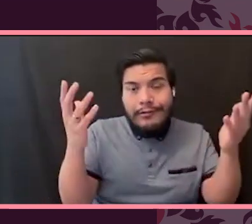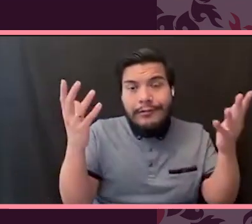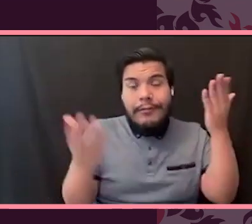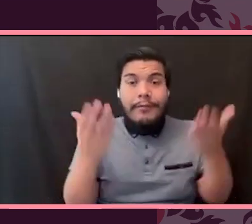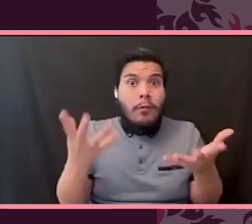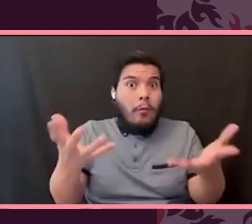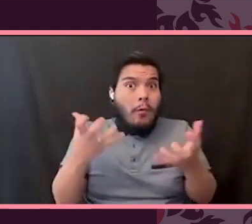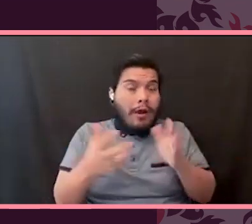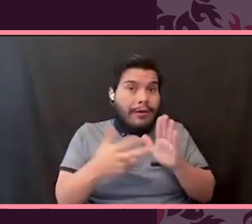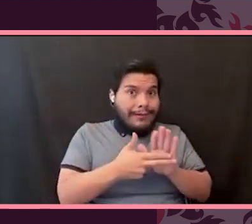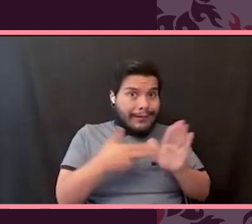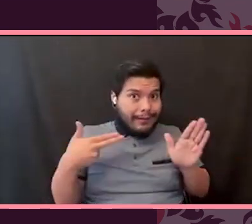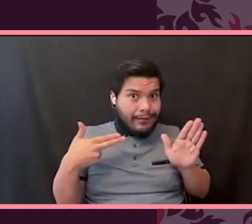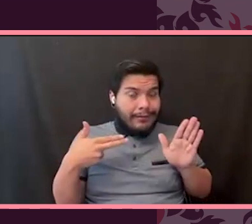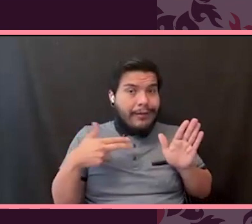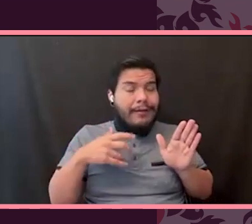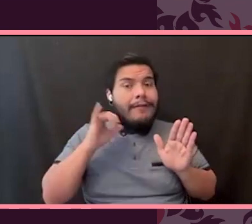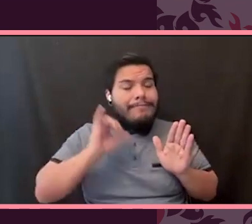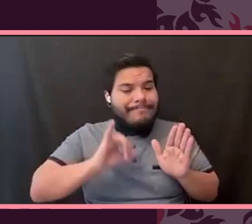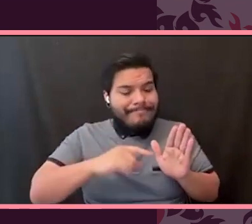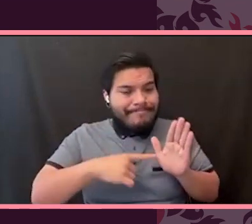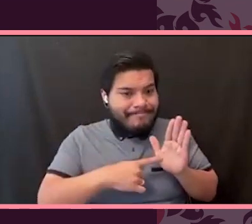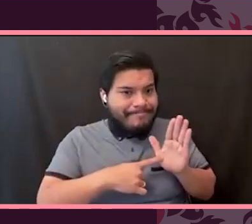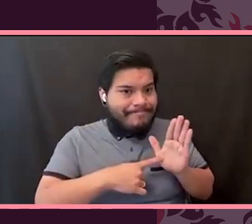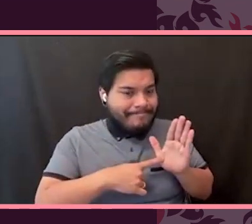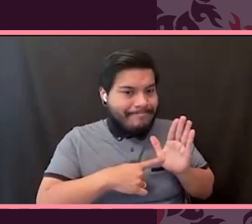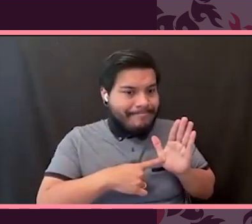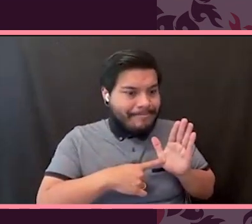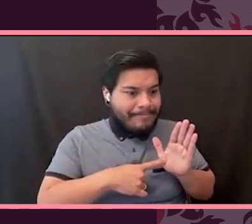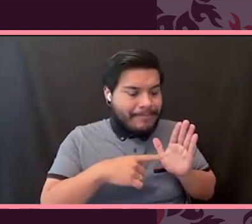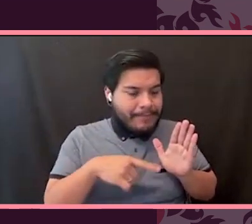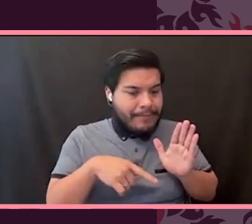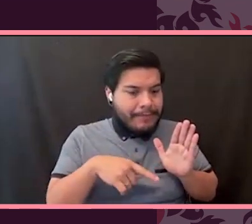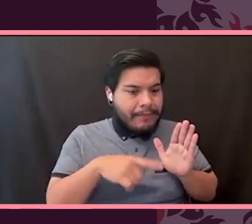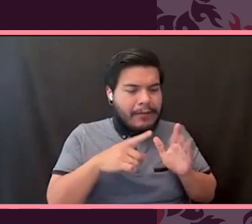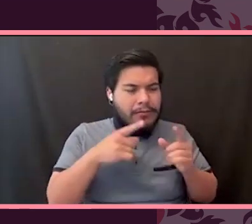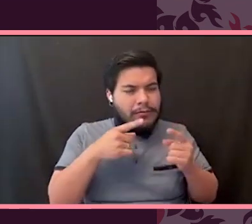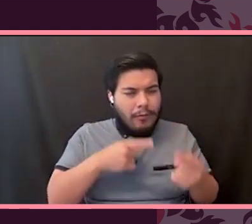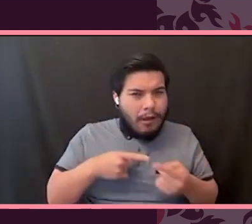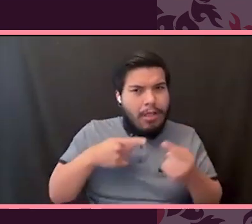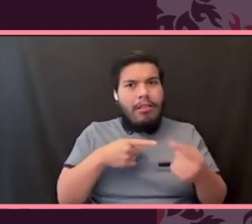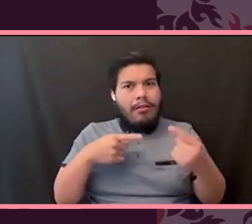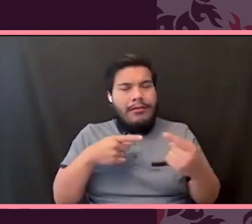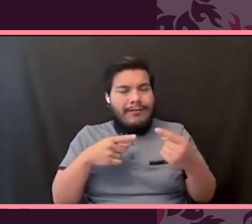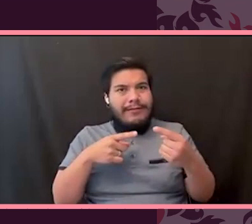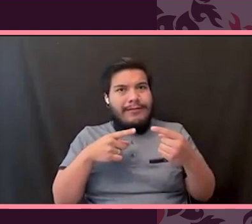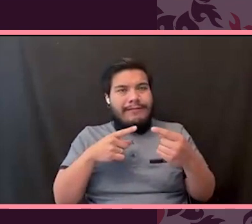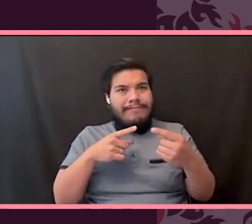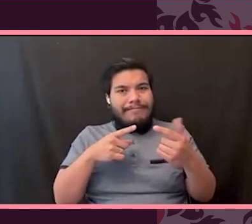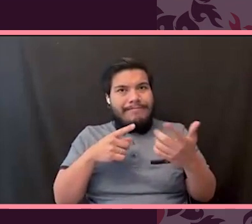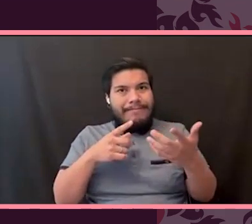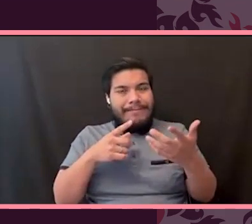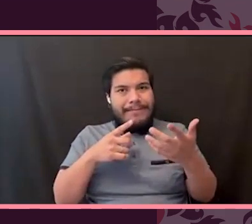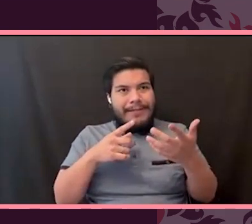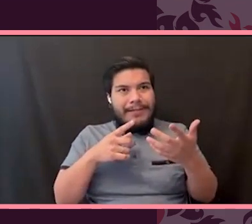a diagnosis have found that they're just difficulty in finding one a